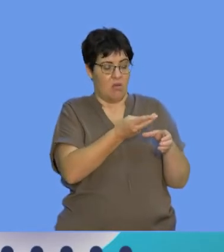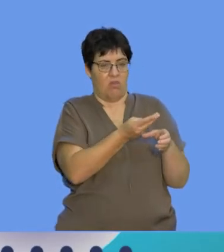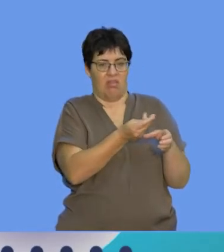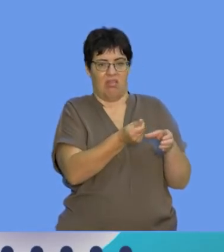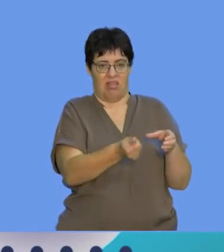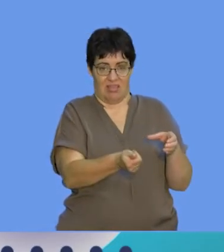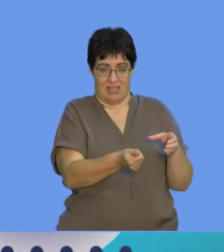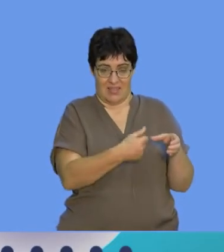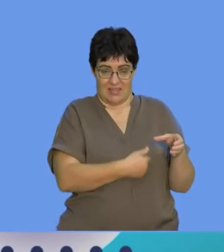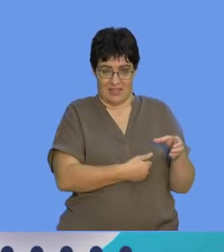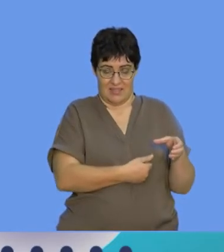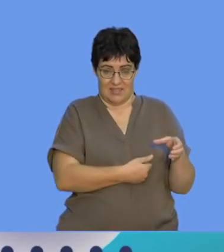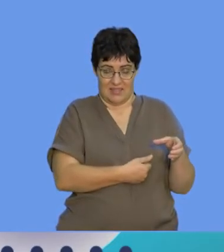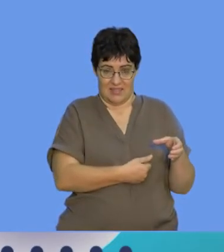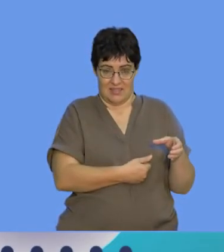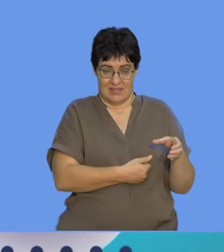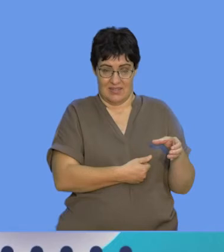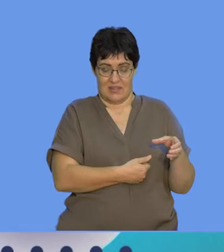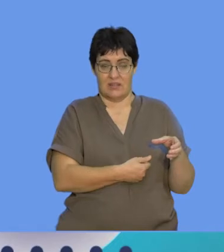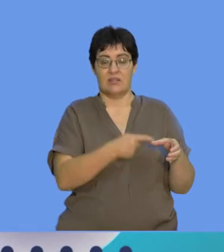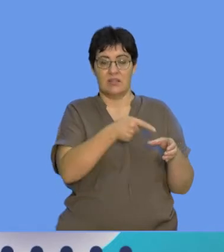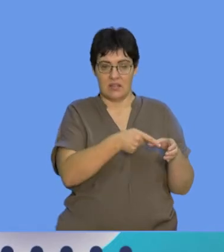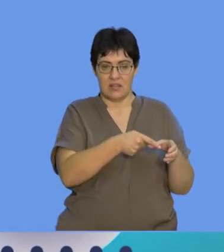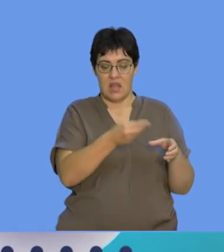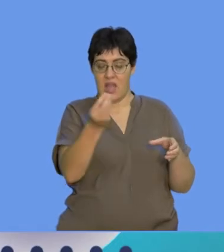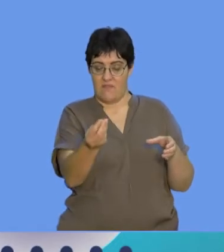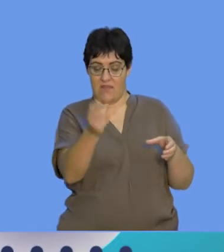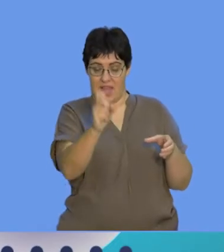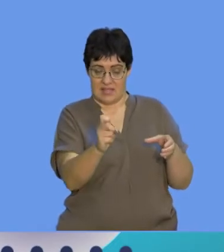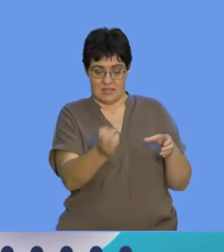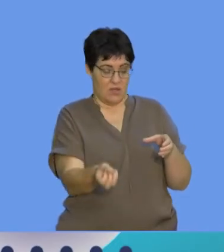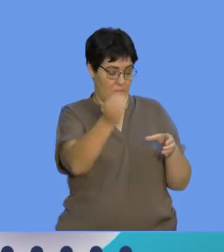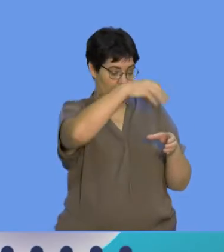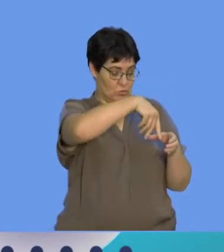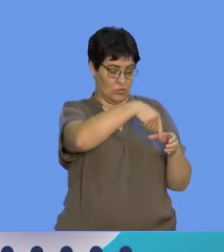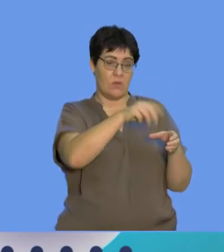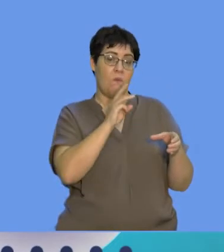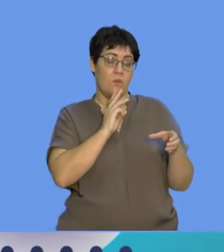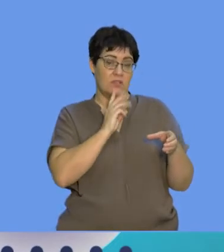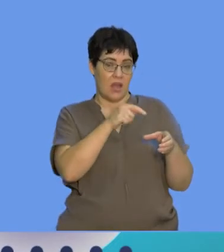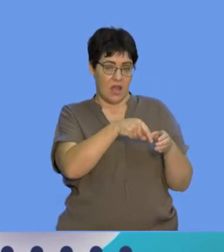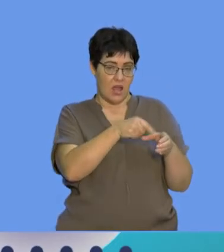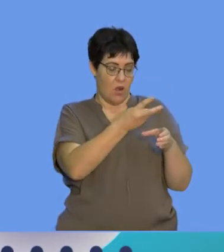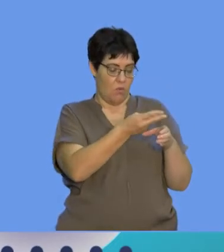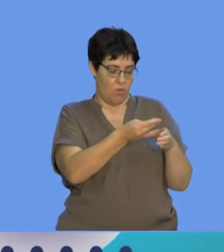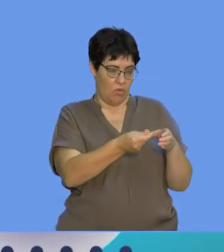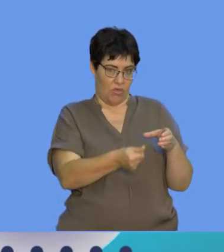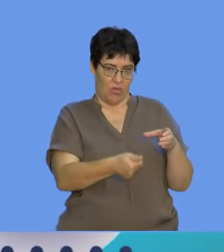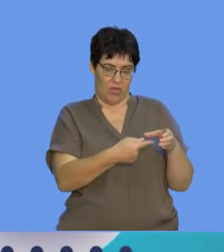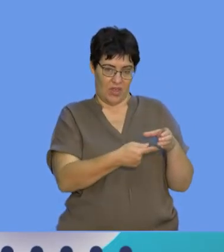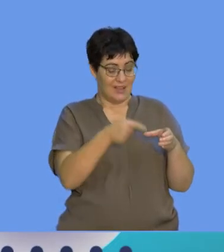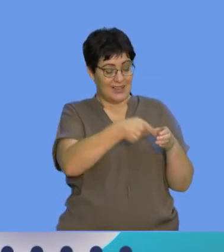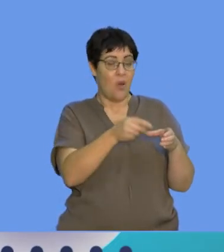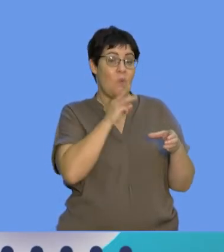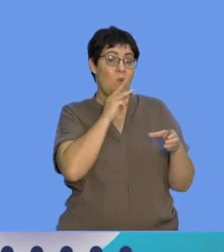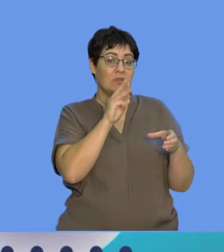in a solvent, water for argument's sake. So if we take substance X and put it in water, it dissolves completely and it becomes